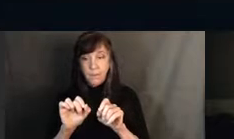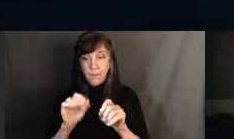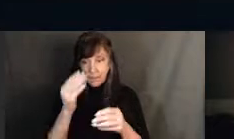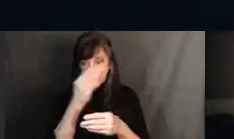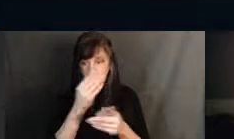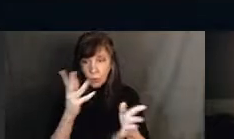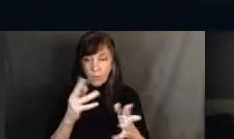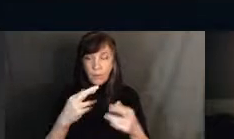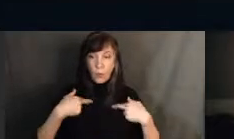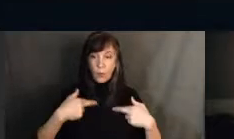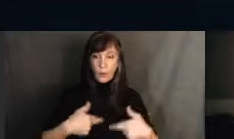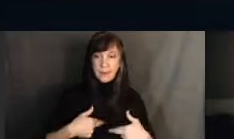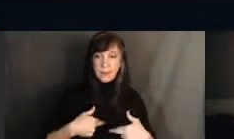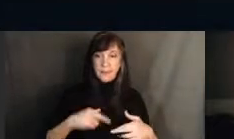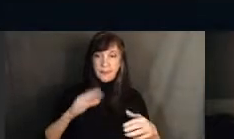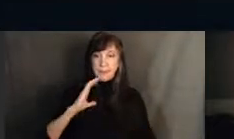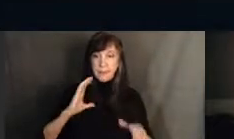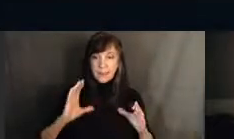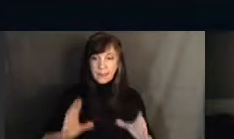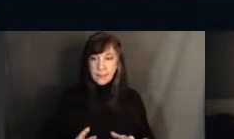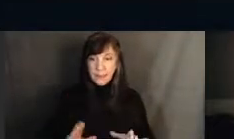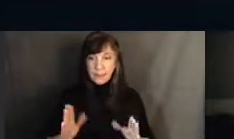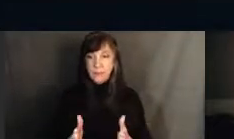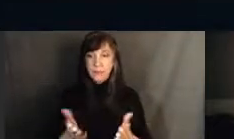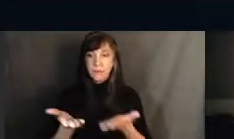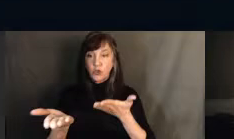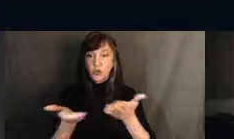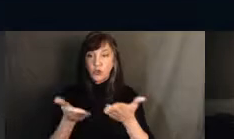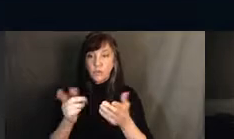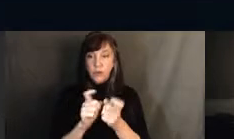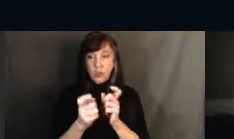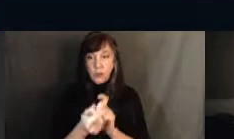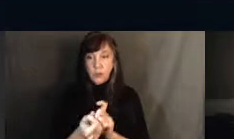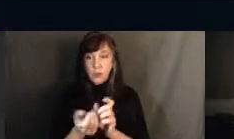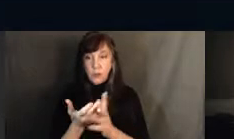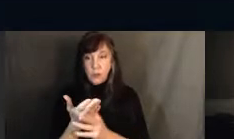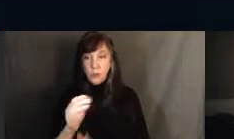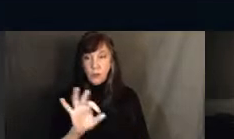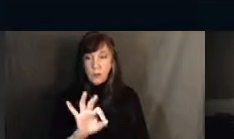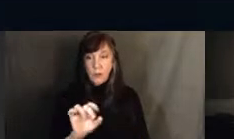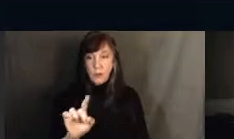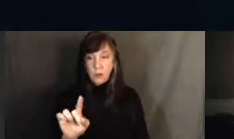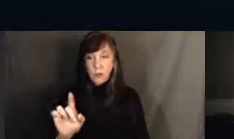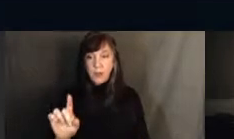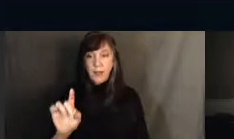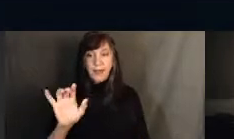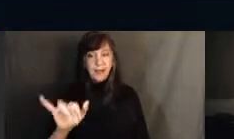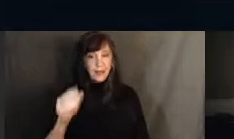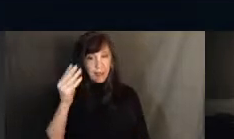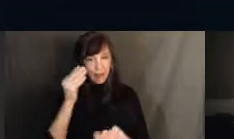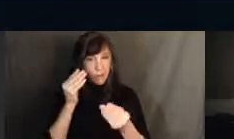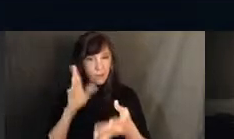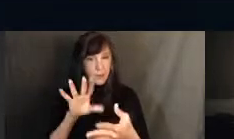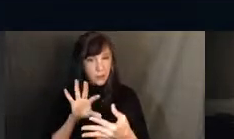citizens about service changes with 911, that information